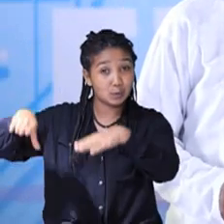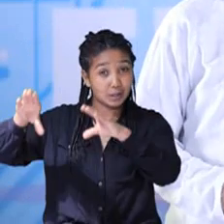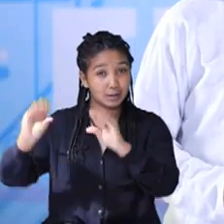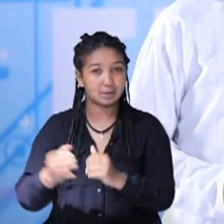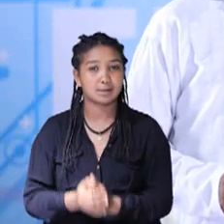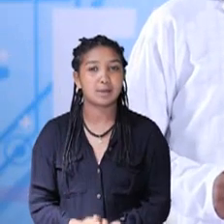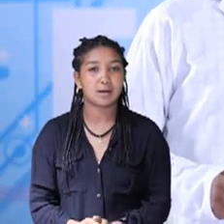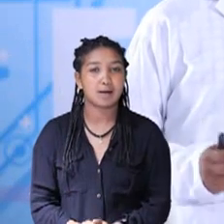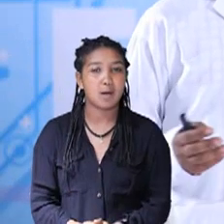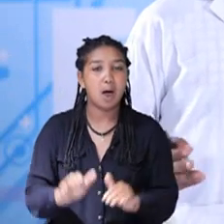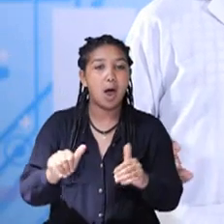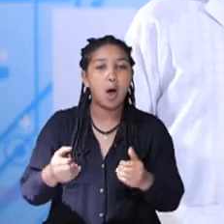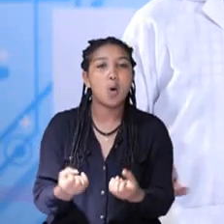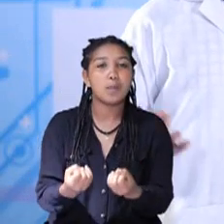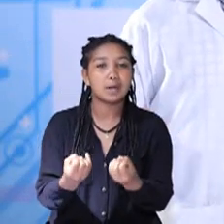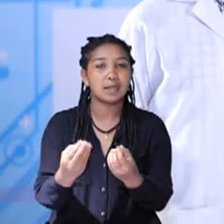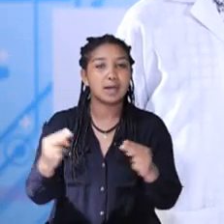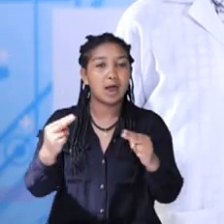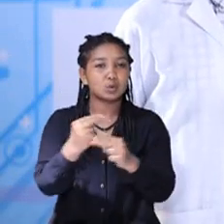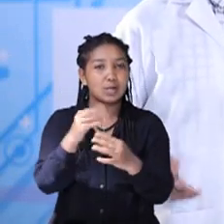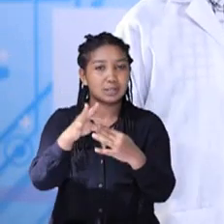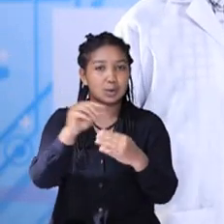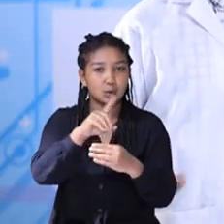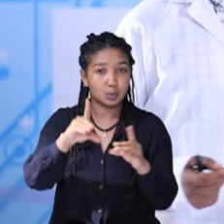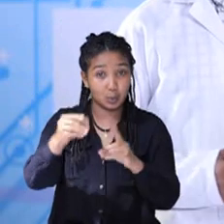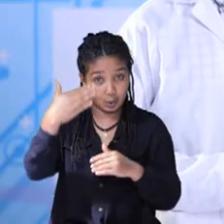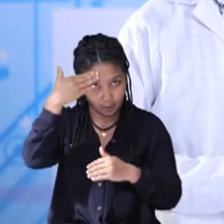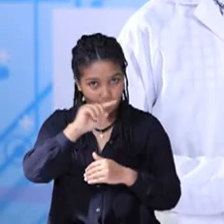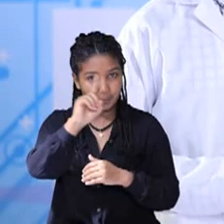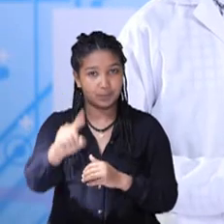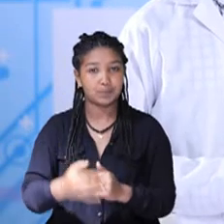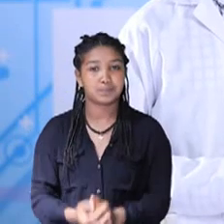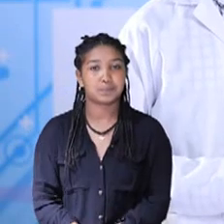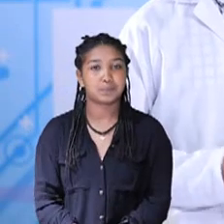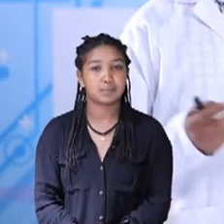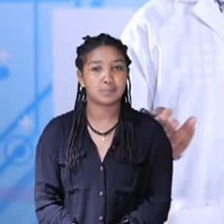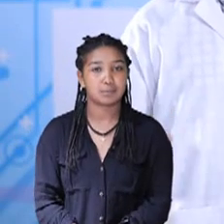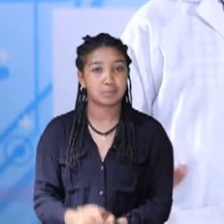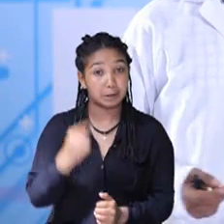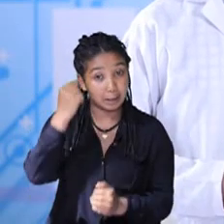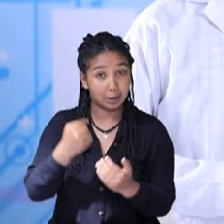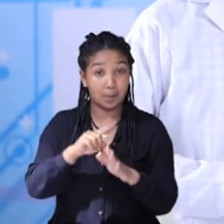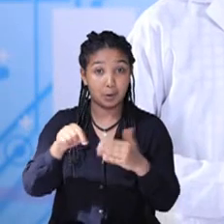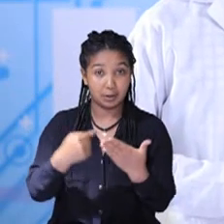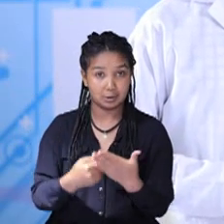Students, how many types of natural selections do you know? Think about